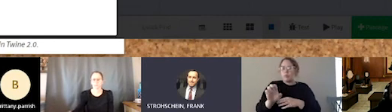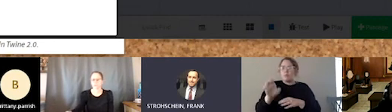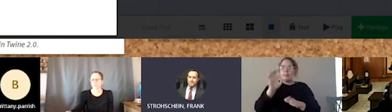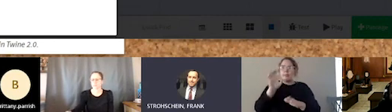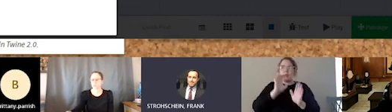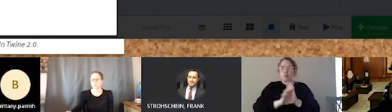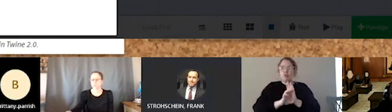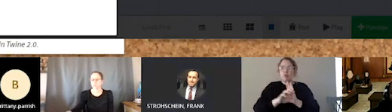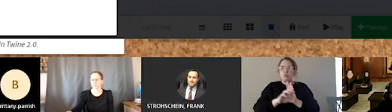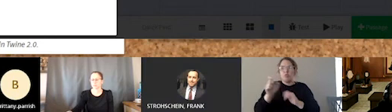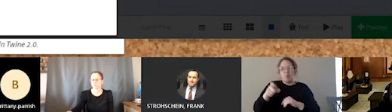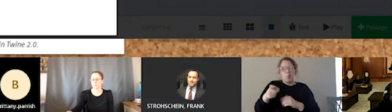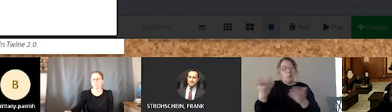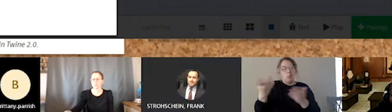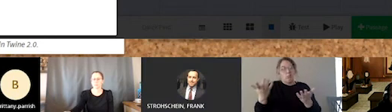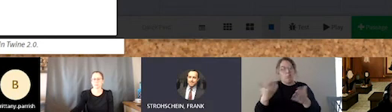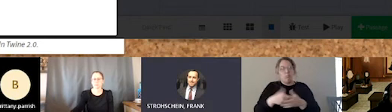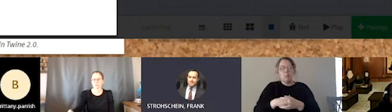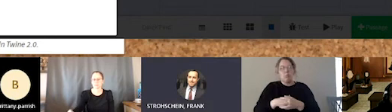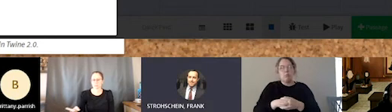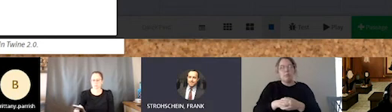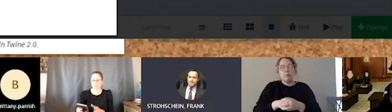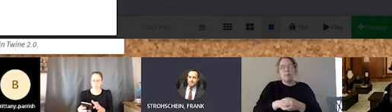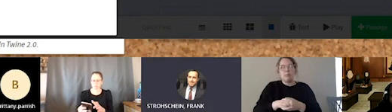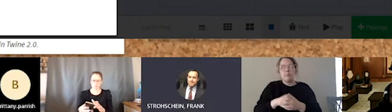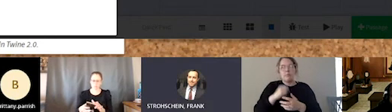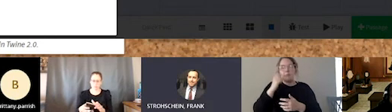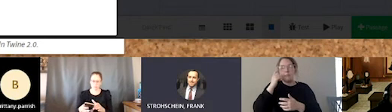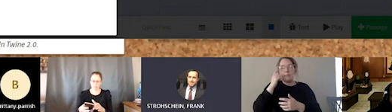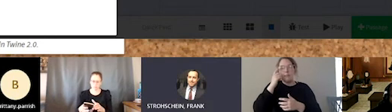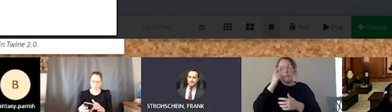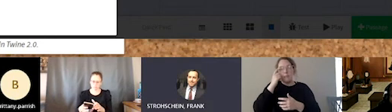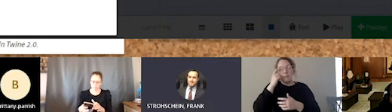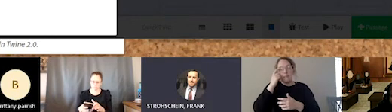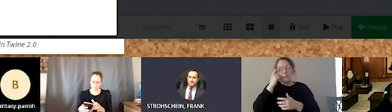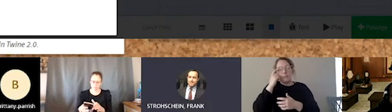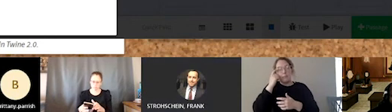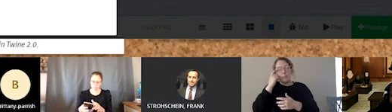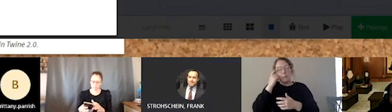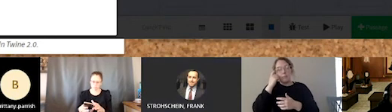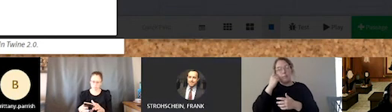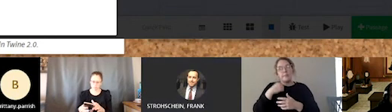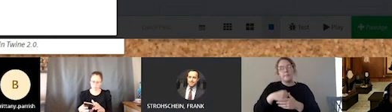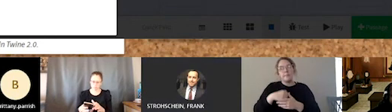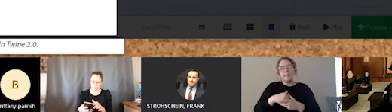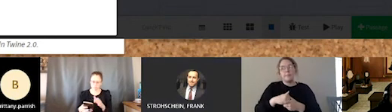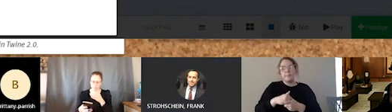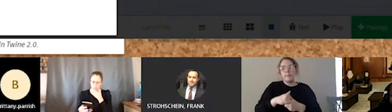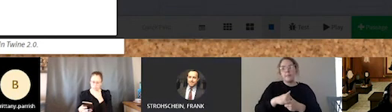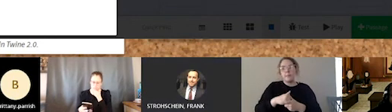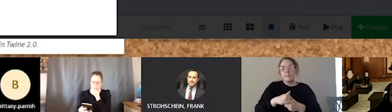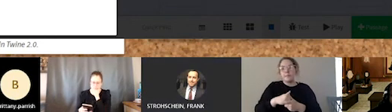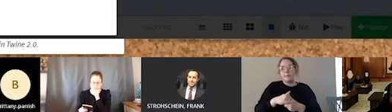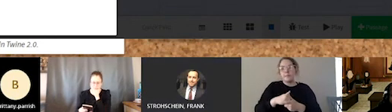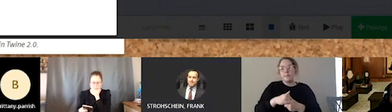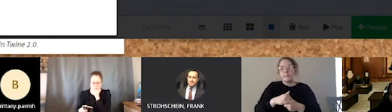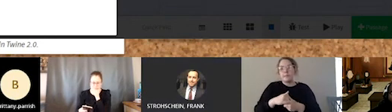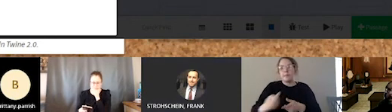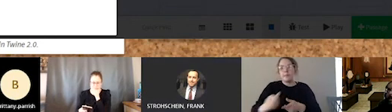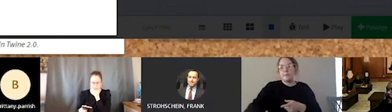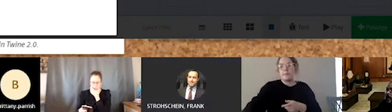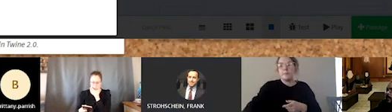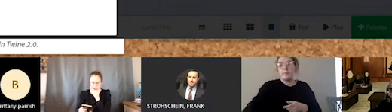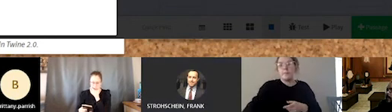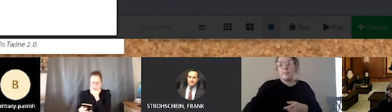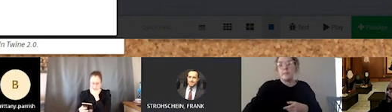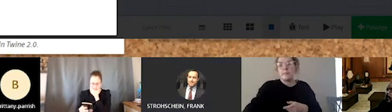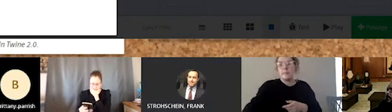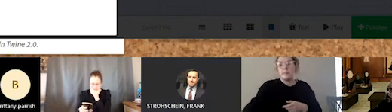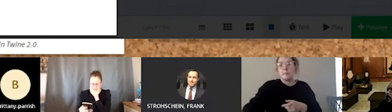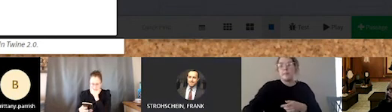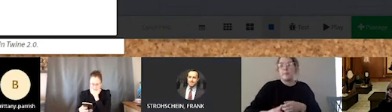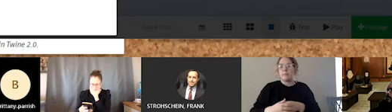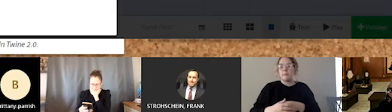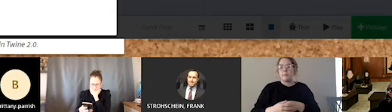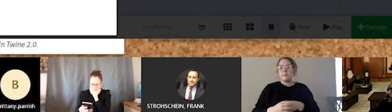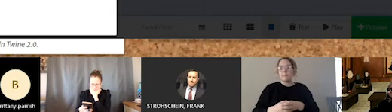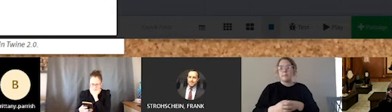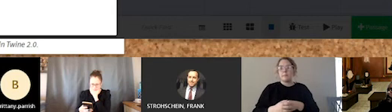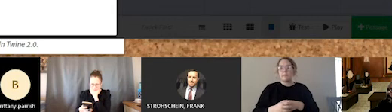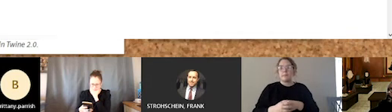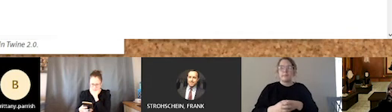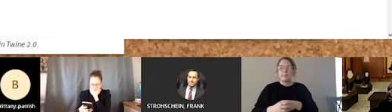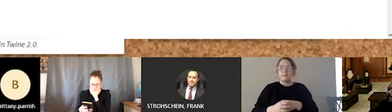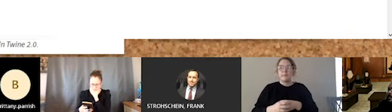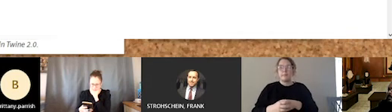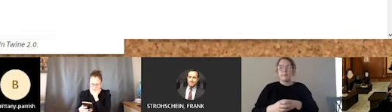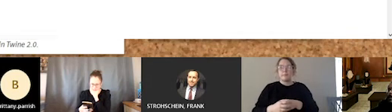exactly. We're going to look for libguides help. Let me just kind of copy and then